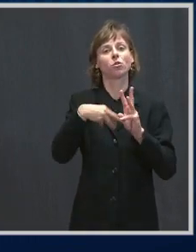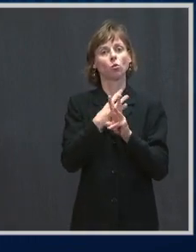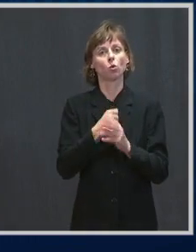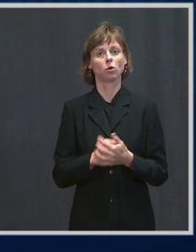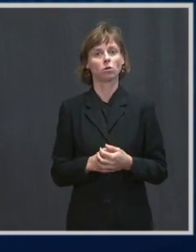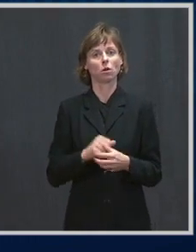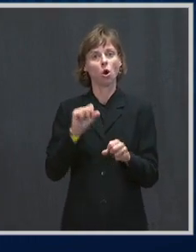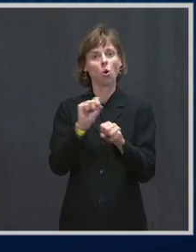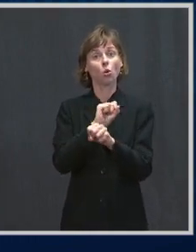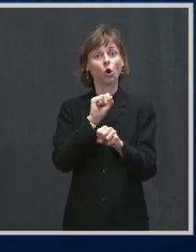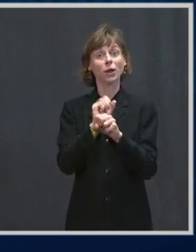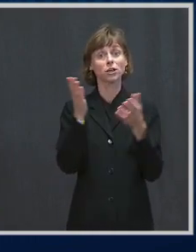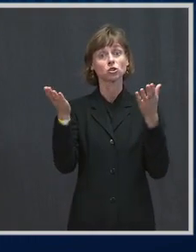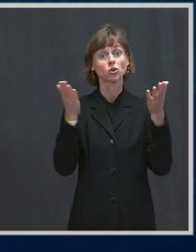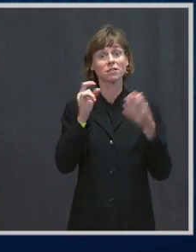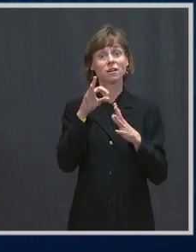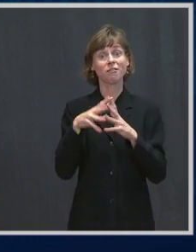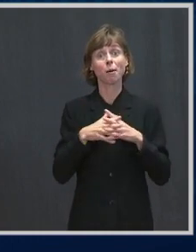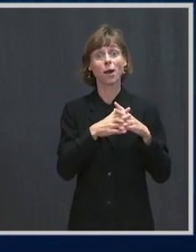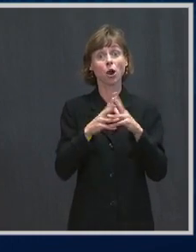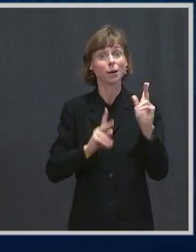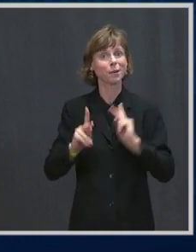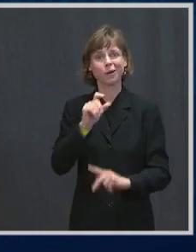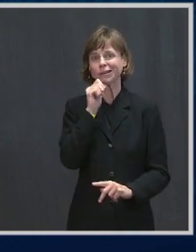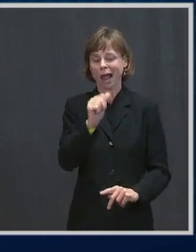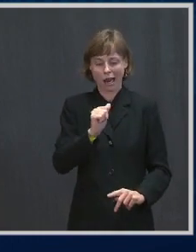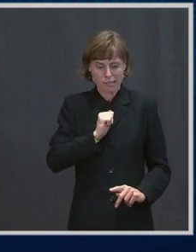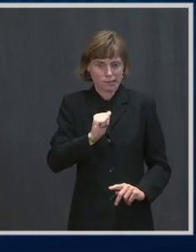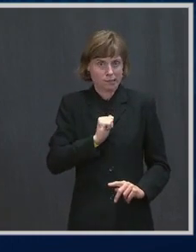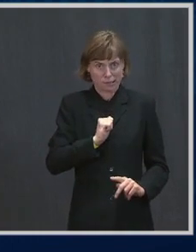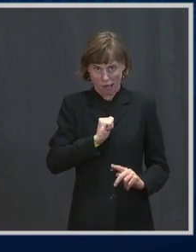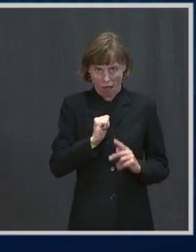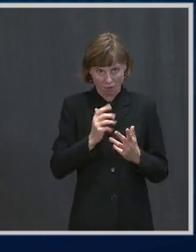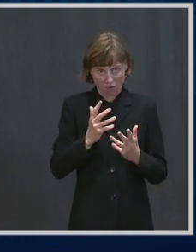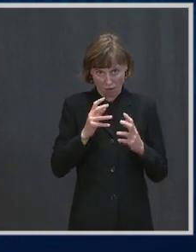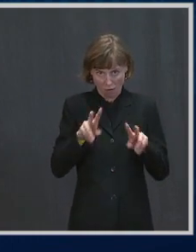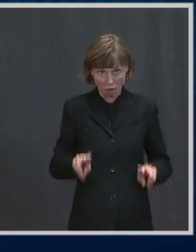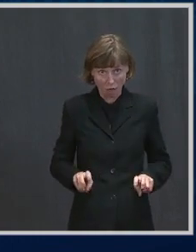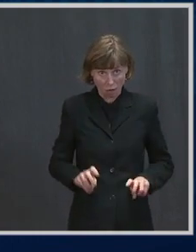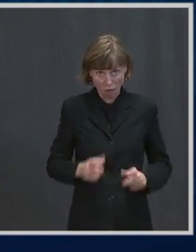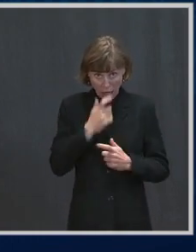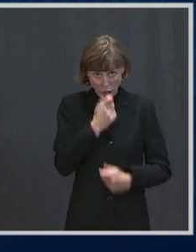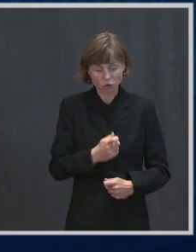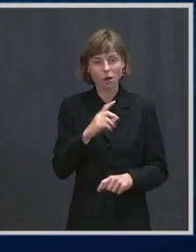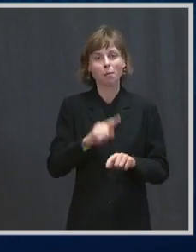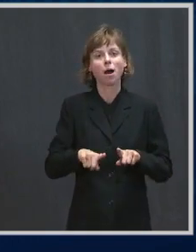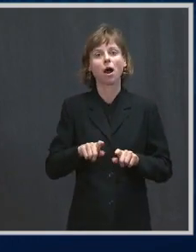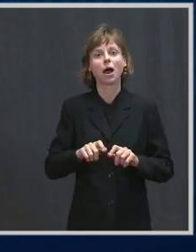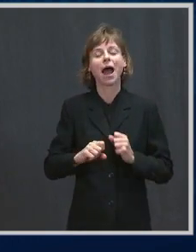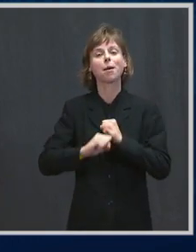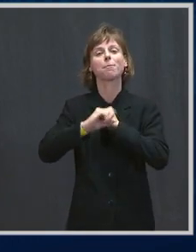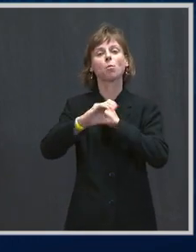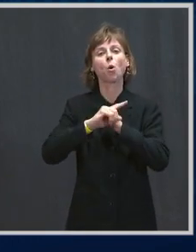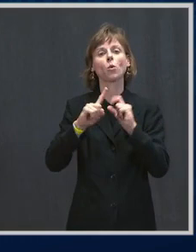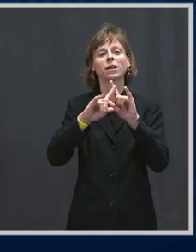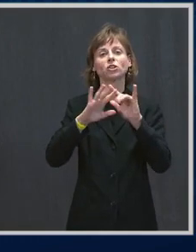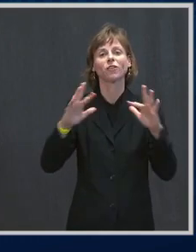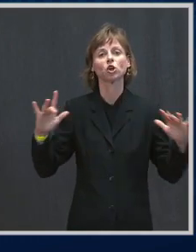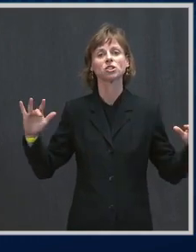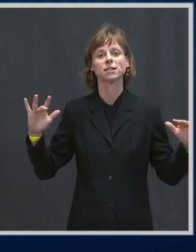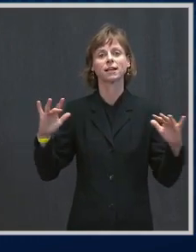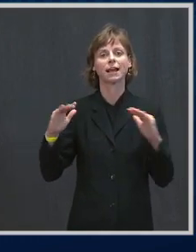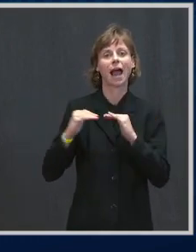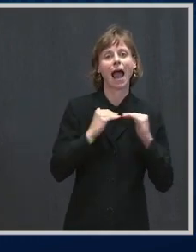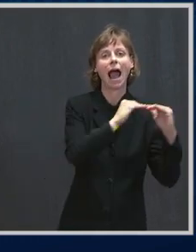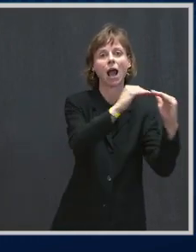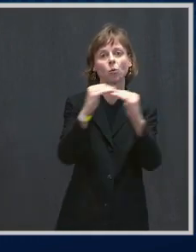of the American people, not self-interest, and promoting diversity, equity,